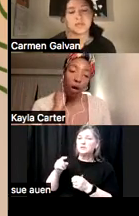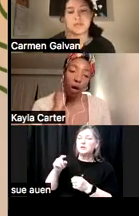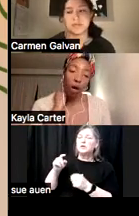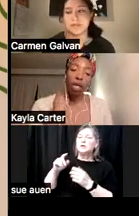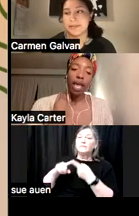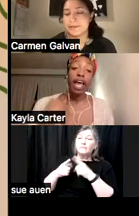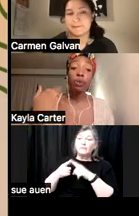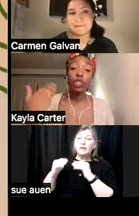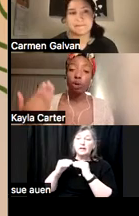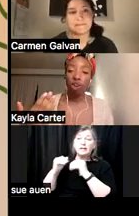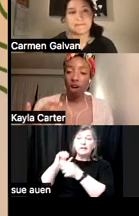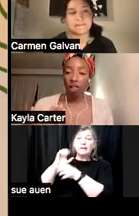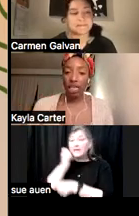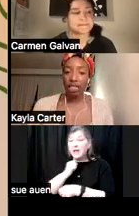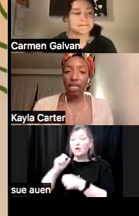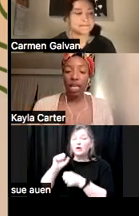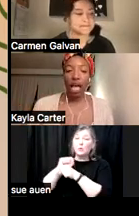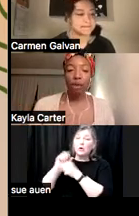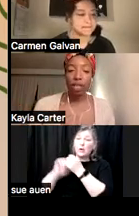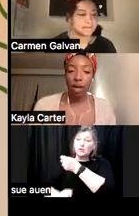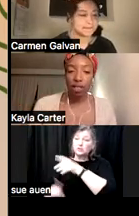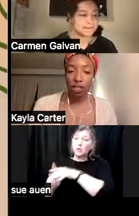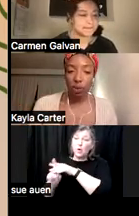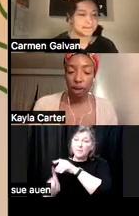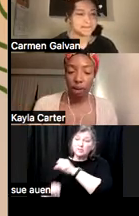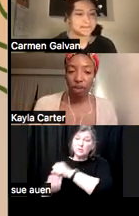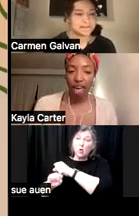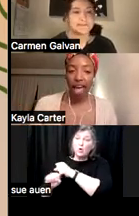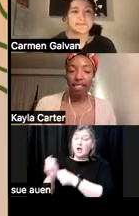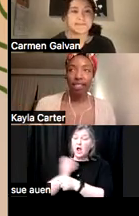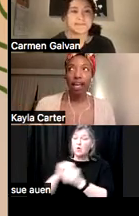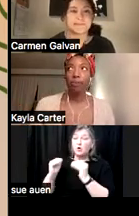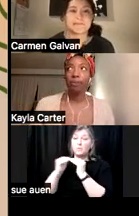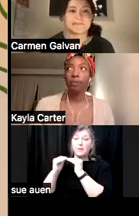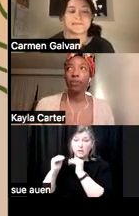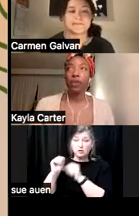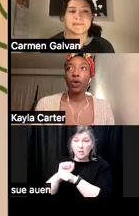and work and how do we show up for our colleagues, I really want us to remember that